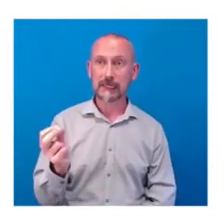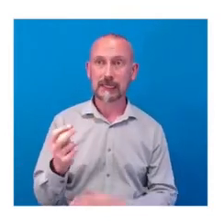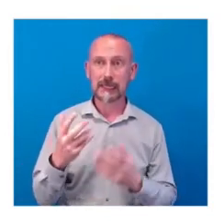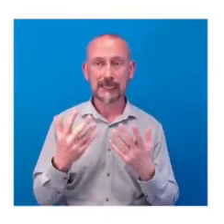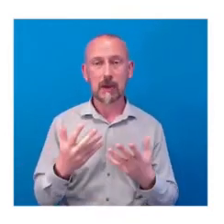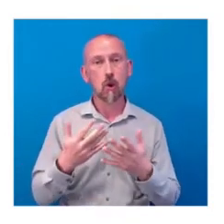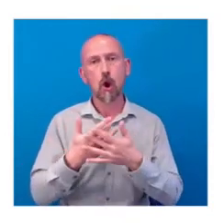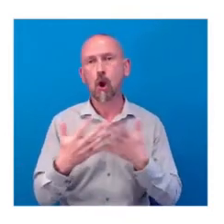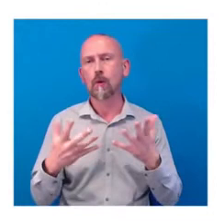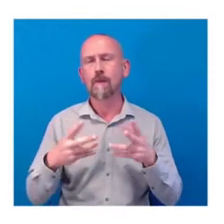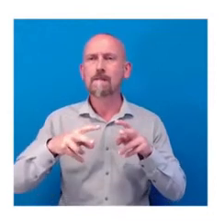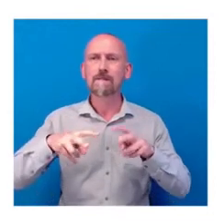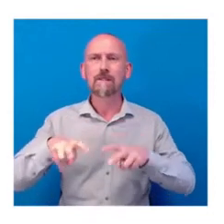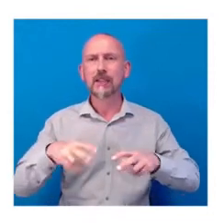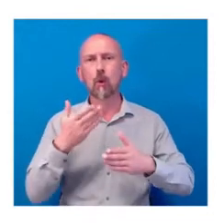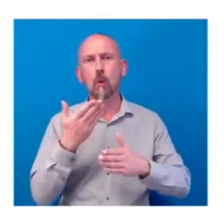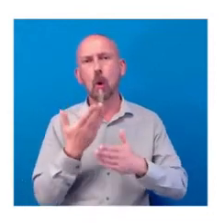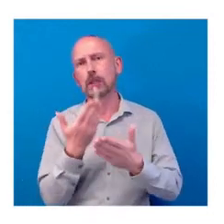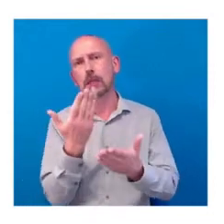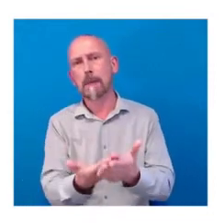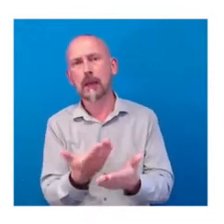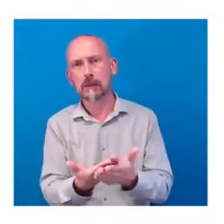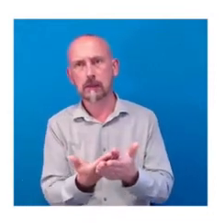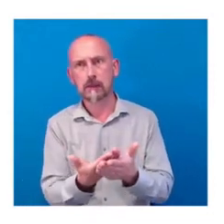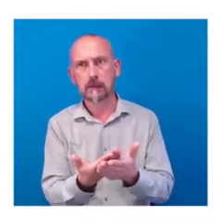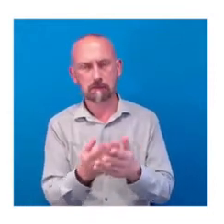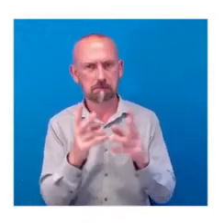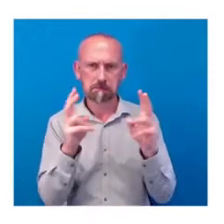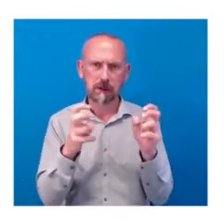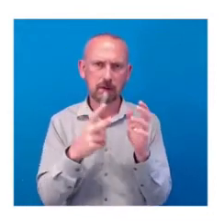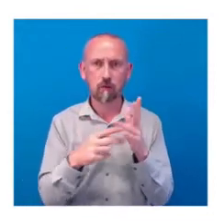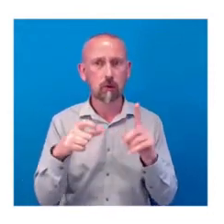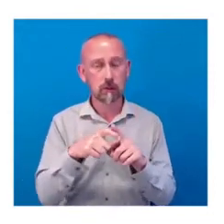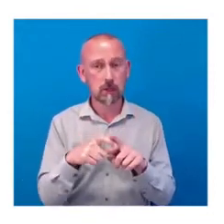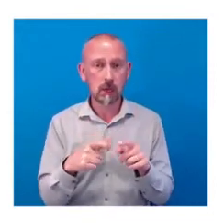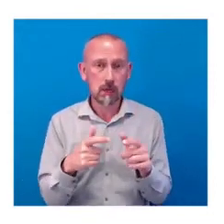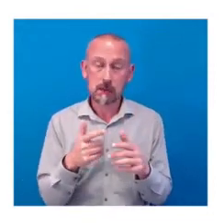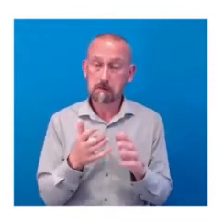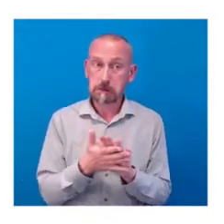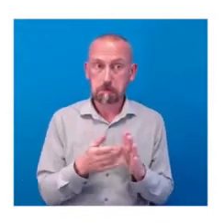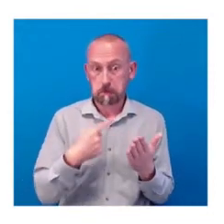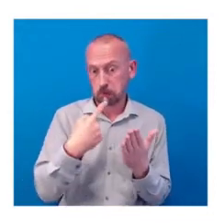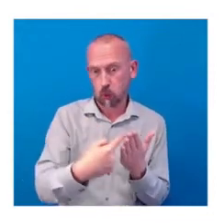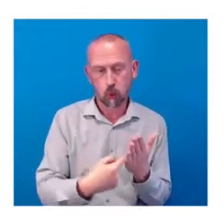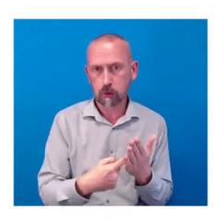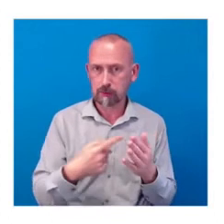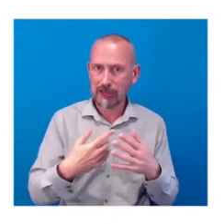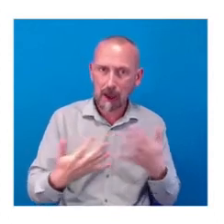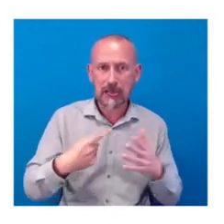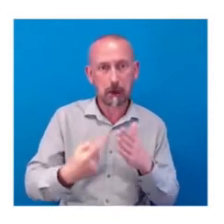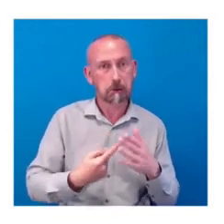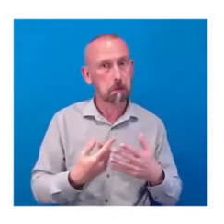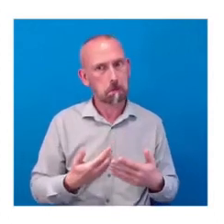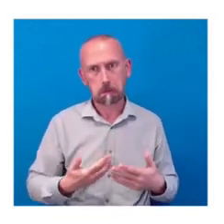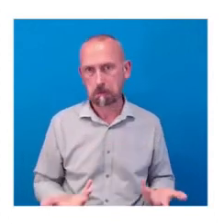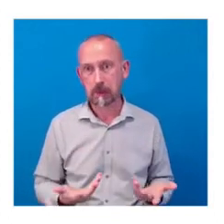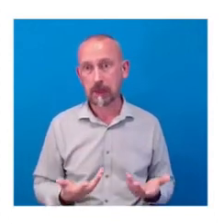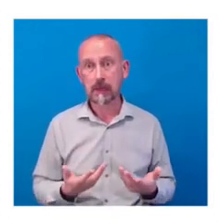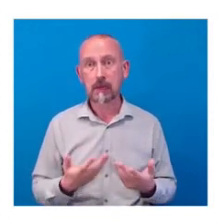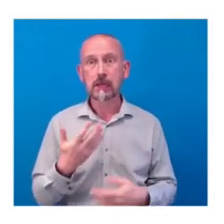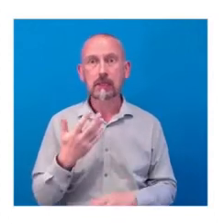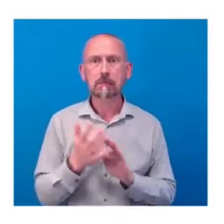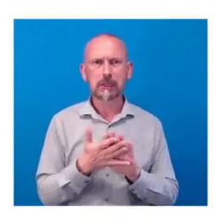at all. And I do need to address this elephant in the room, which is Sky not delivering any access services, or at least no audio description